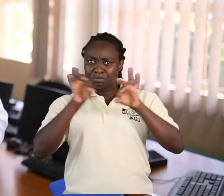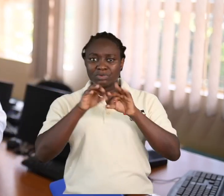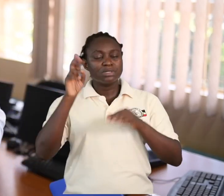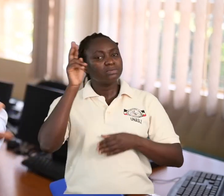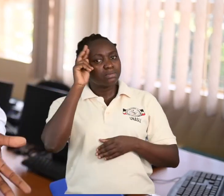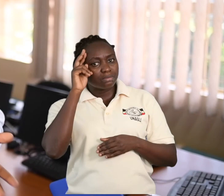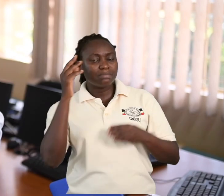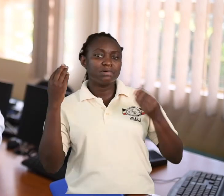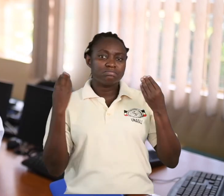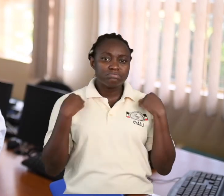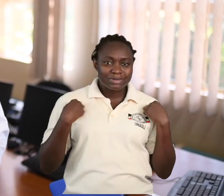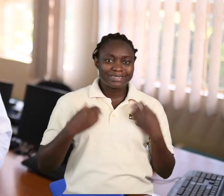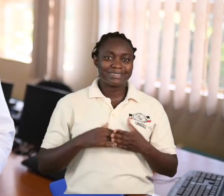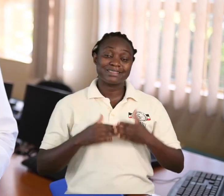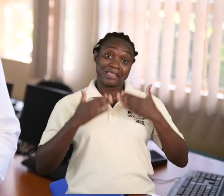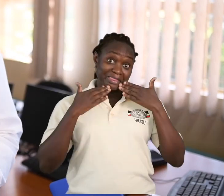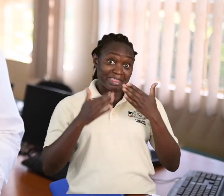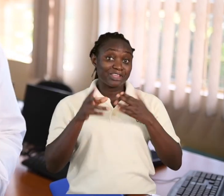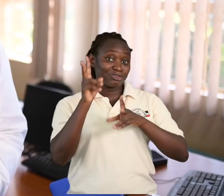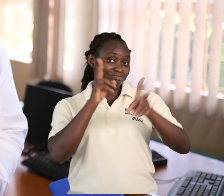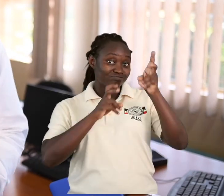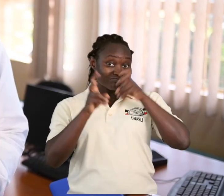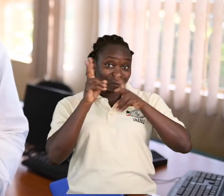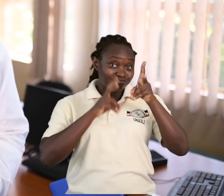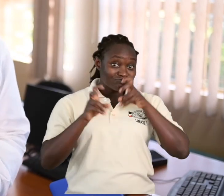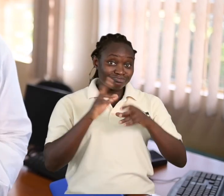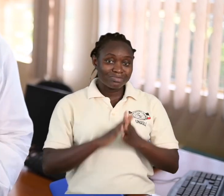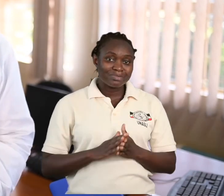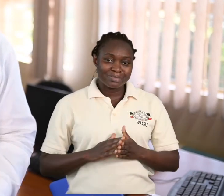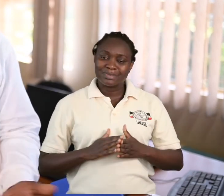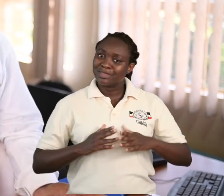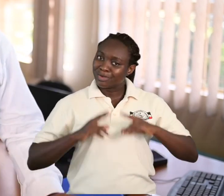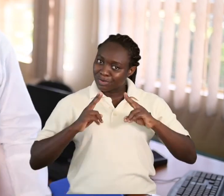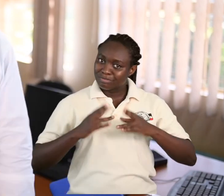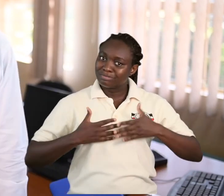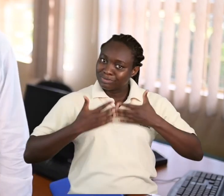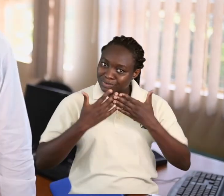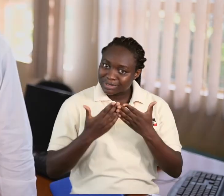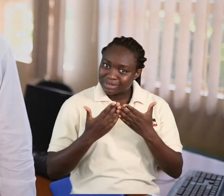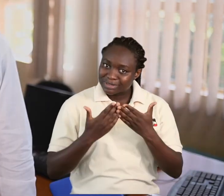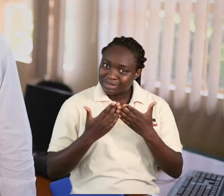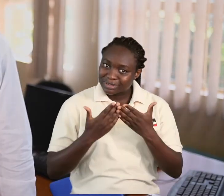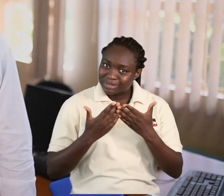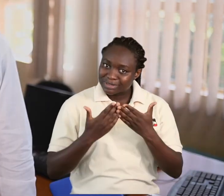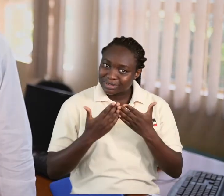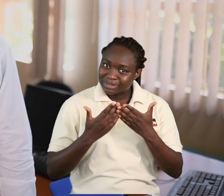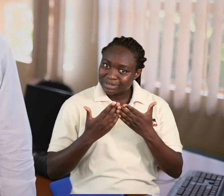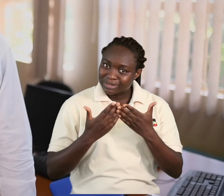Thank you for watching. I wish you the best as you're trying out the work.